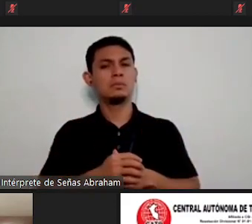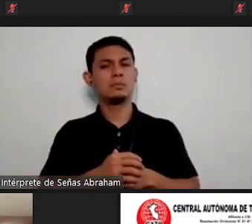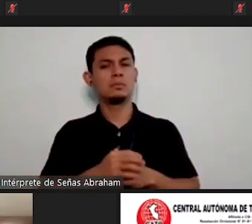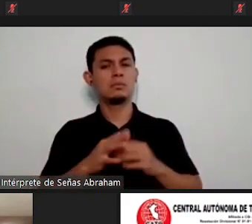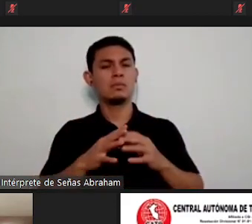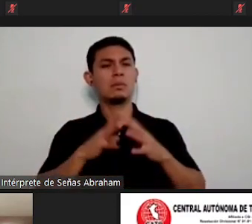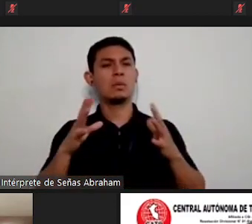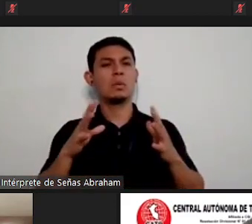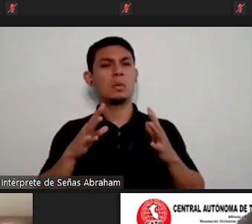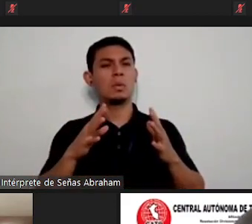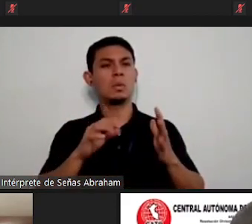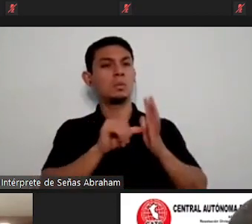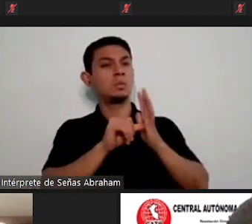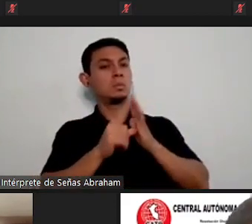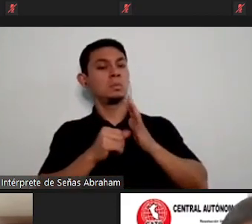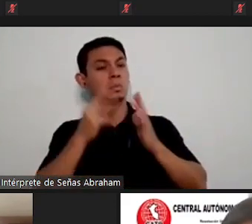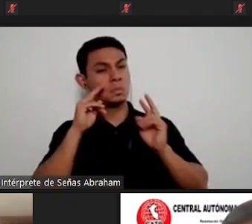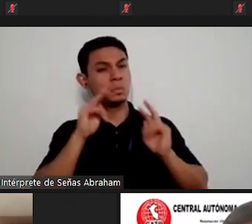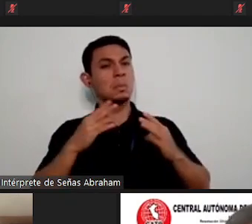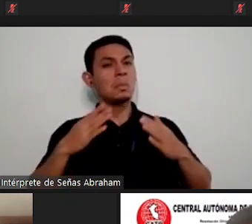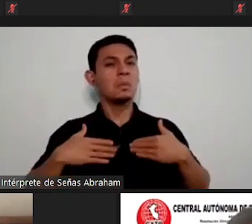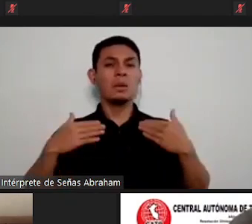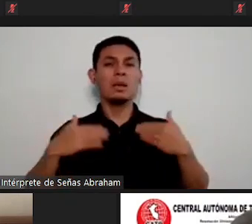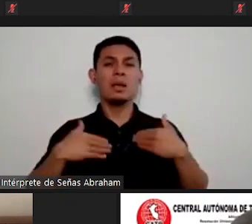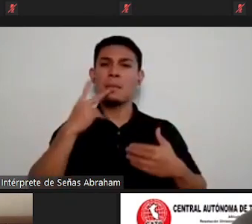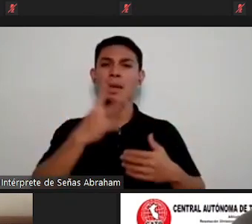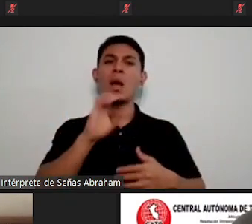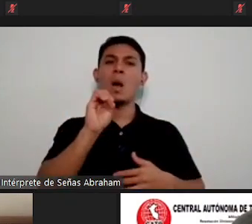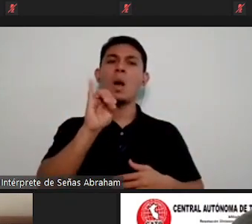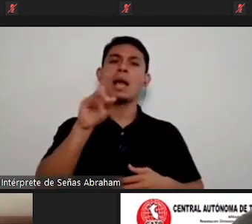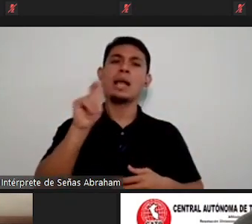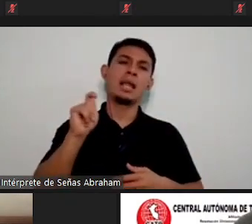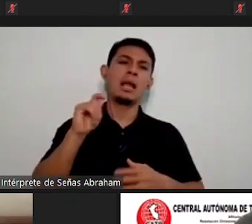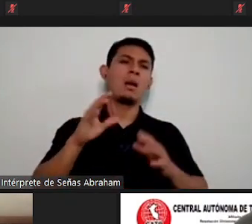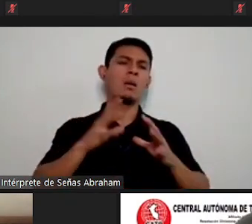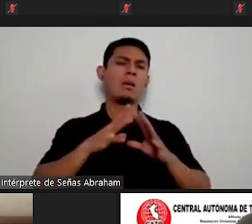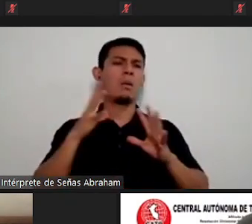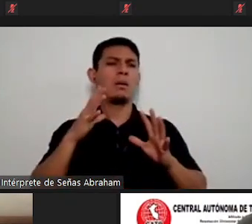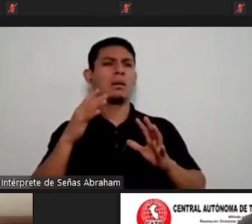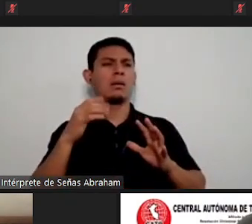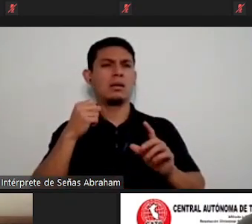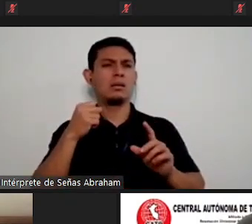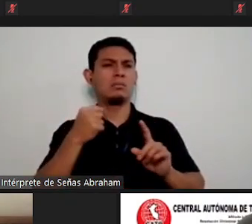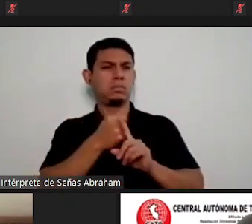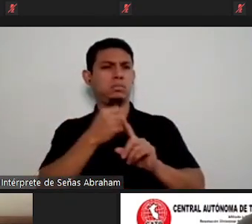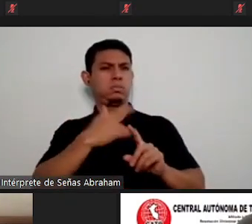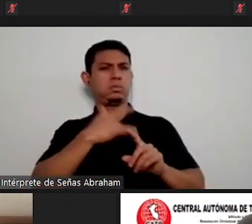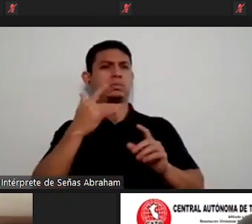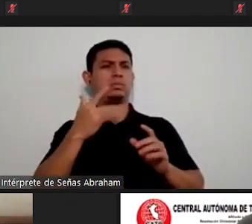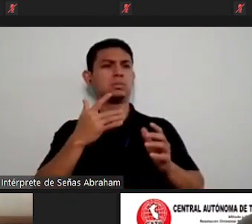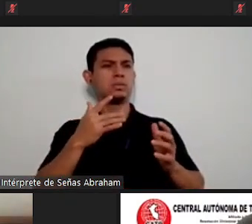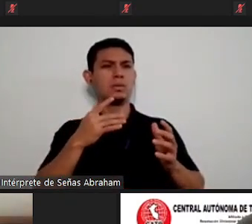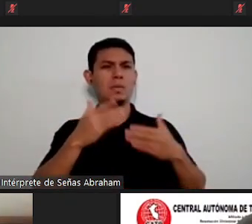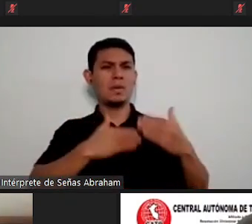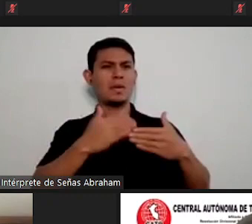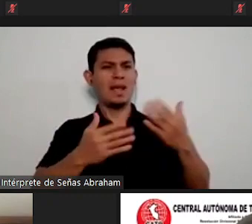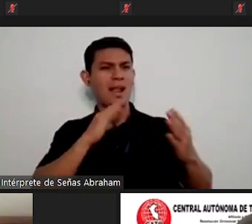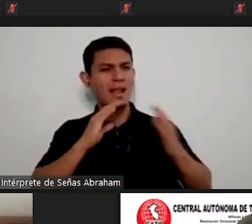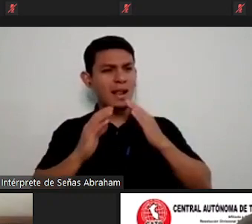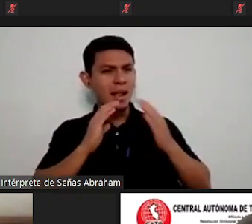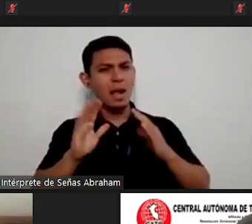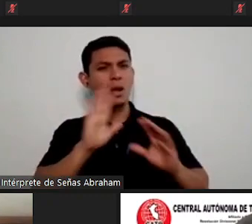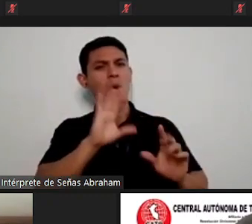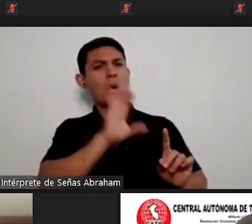actors in that broad consultative process through the responsible business conduct in latin america and caribbean